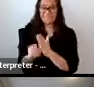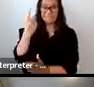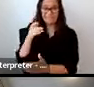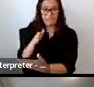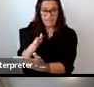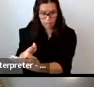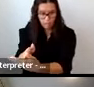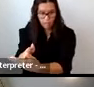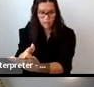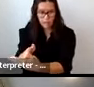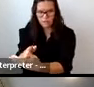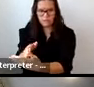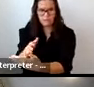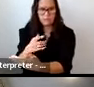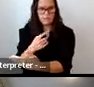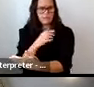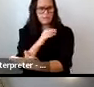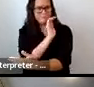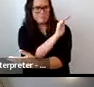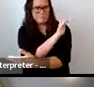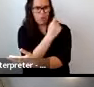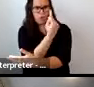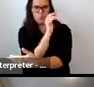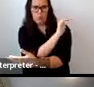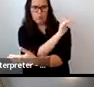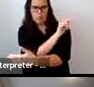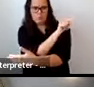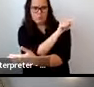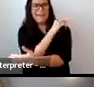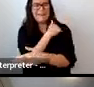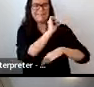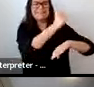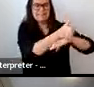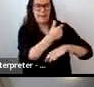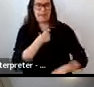happen, and also possibly